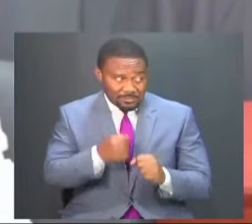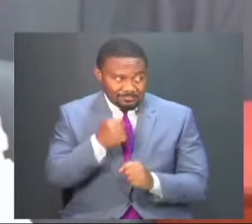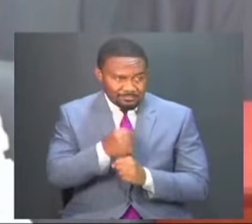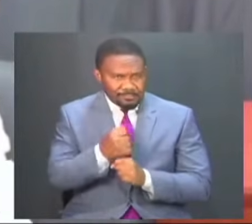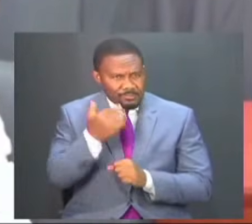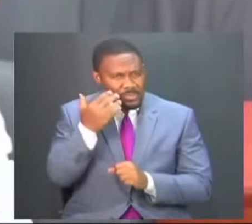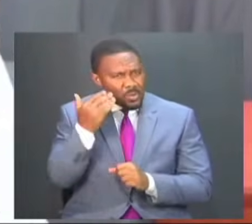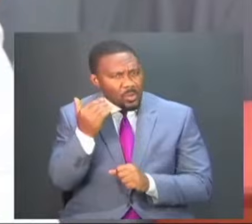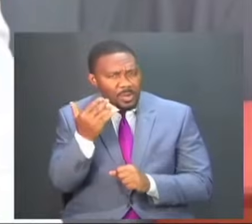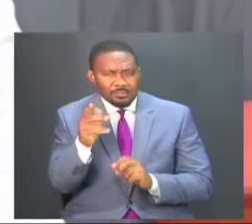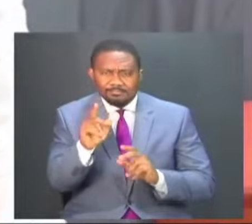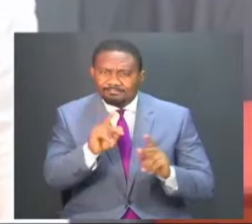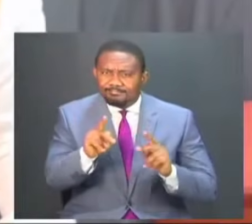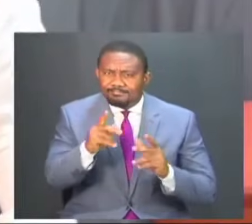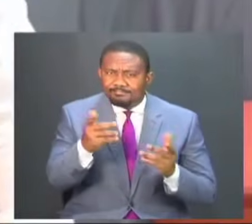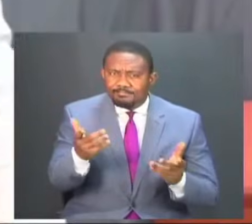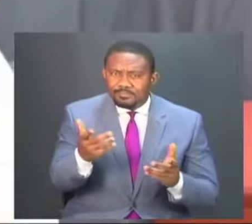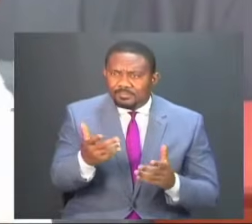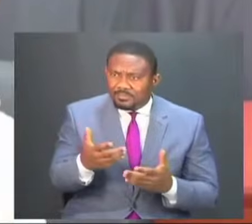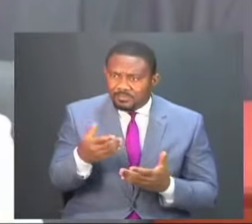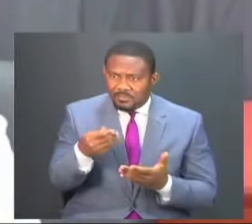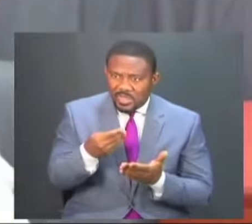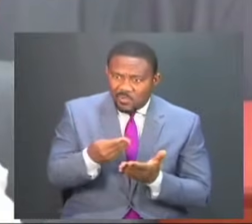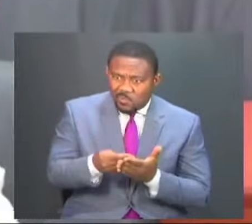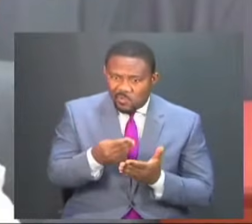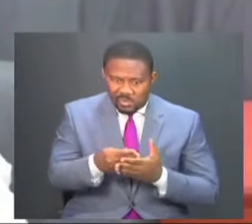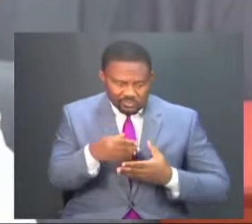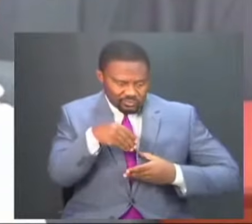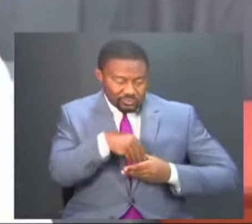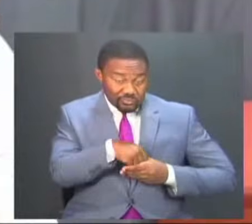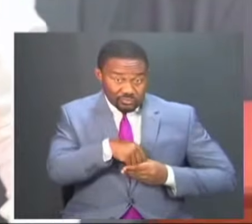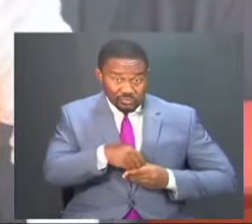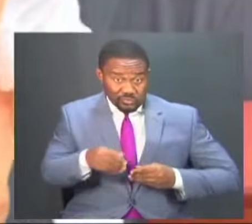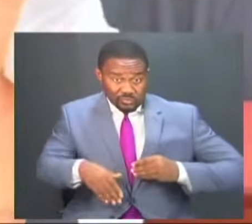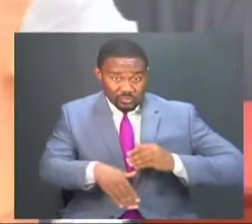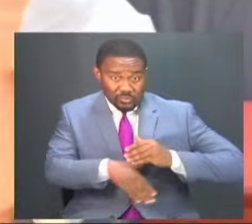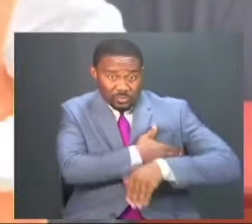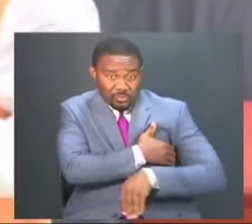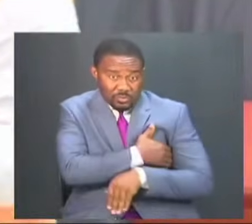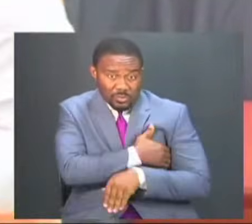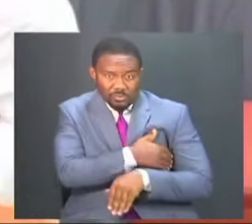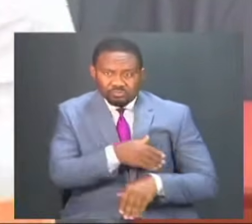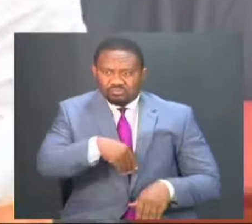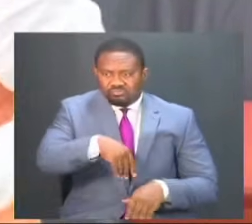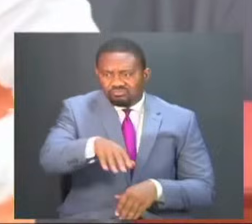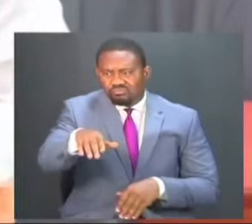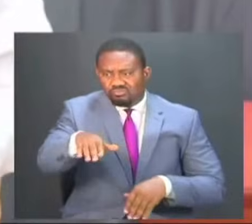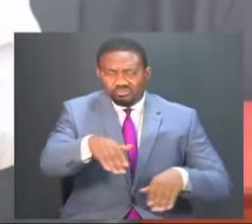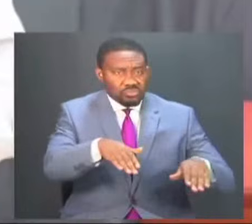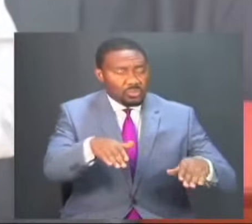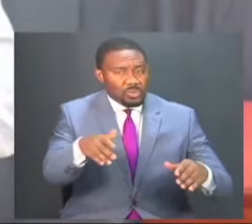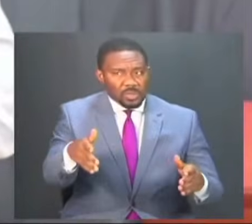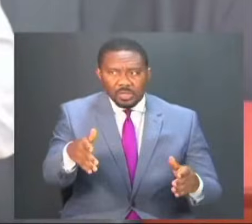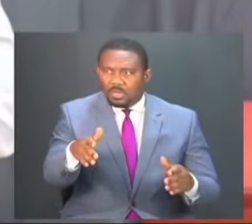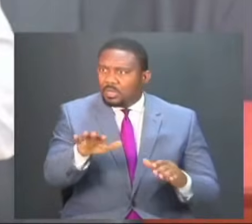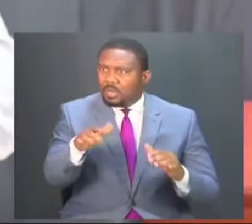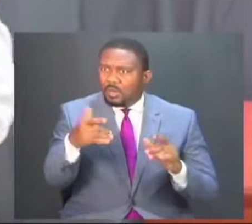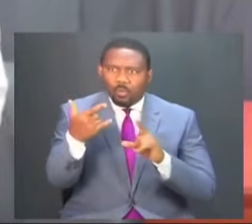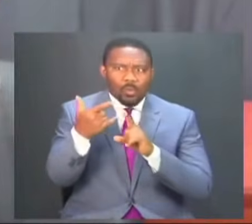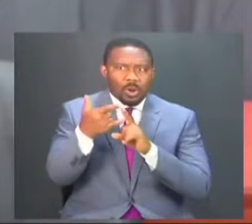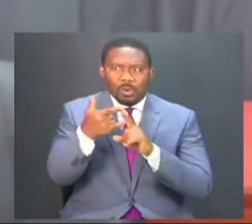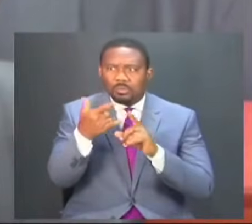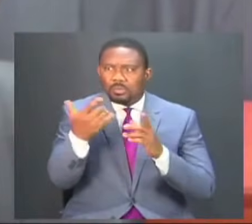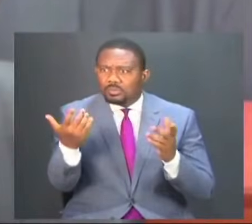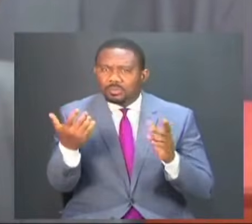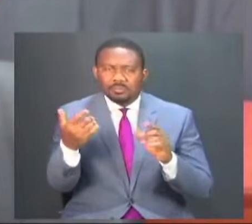people now, instead of carrying the money to do physical transactions, they are doing everything virtually. And I